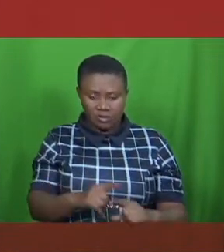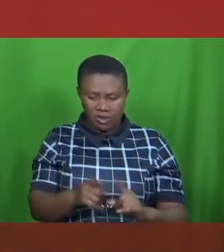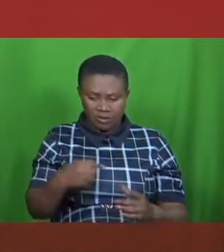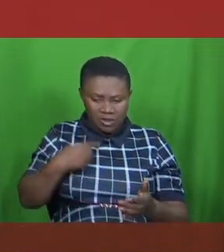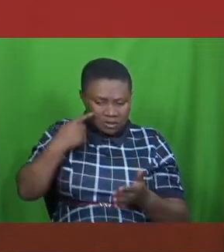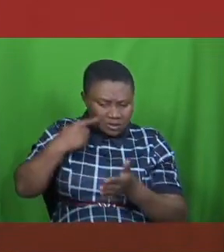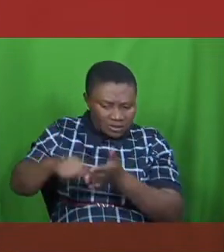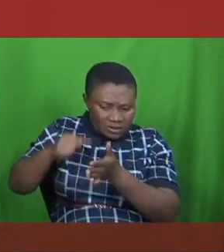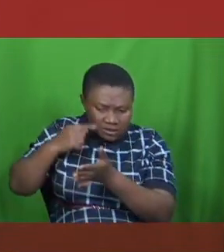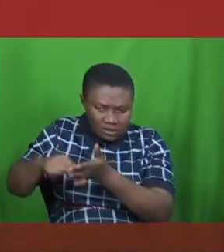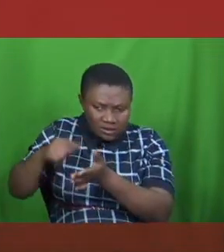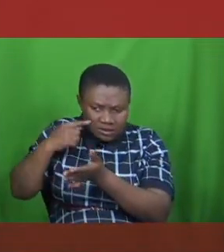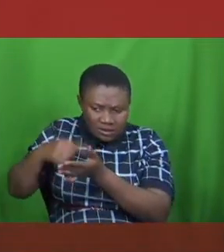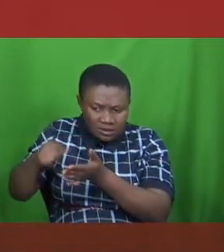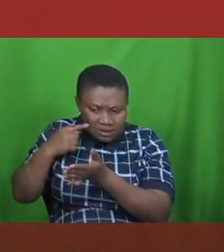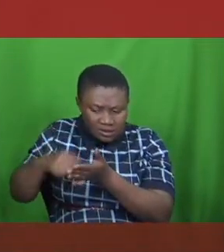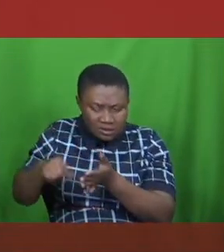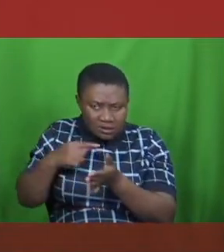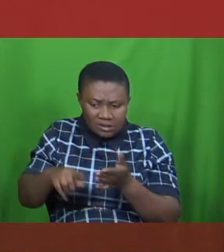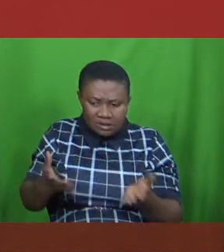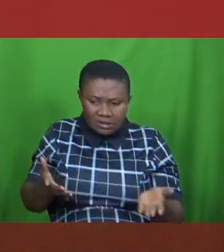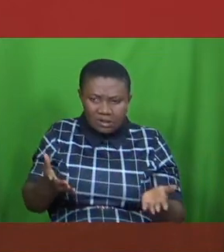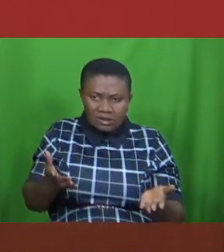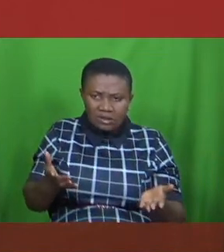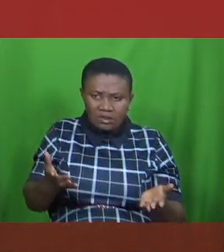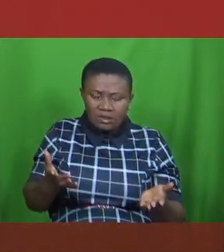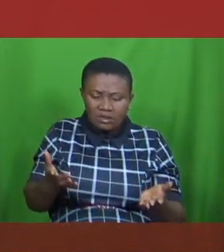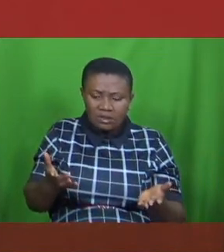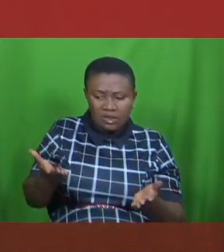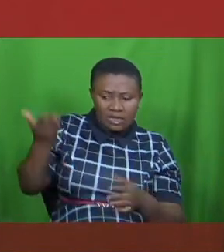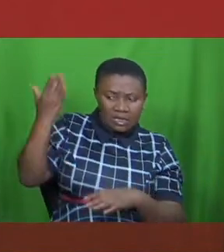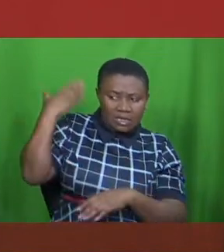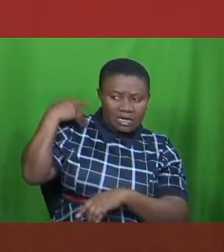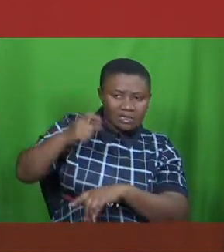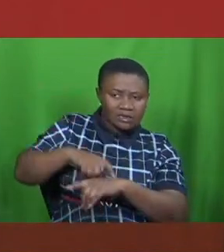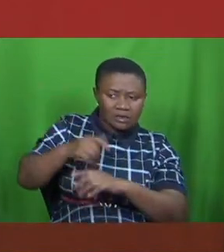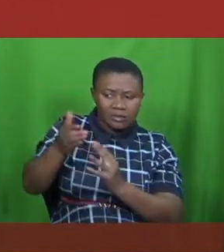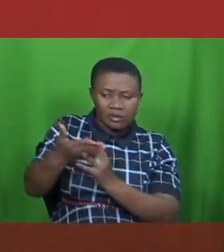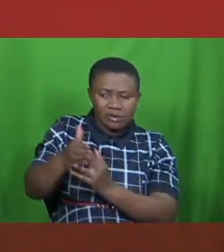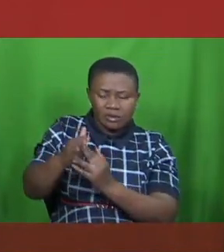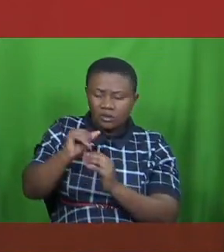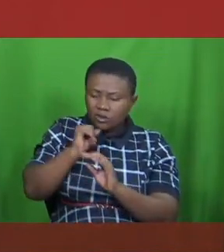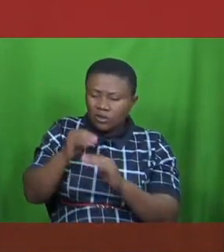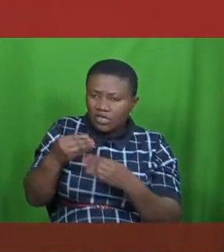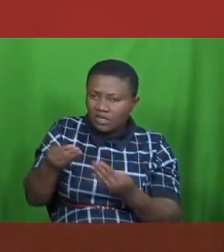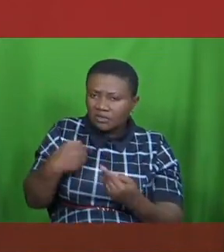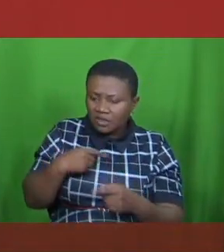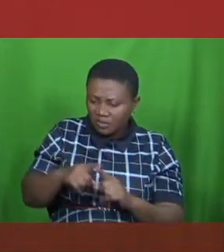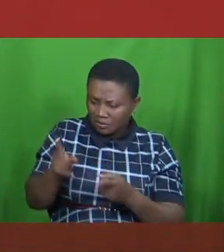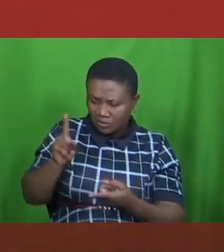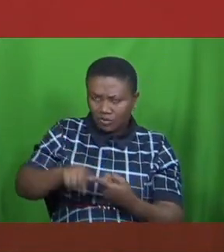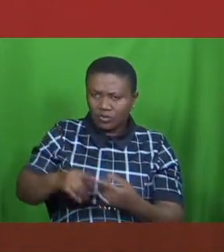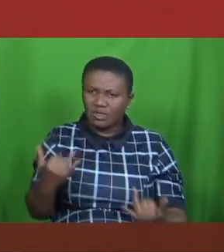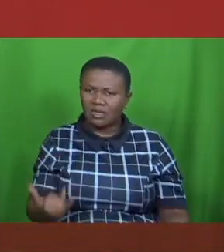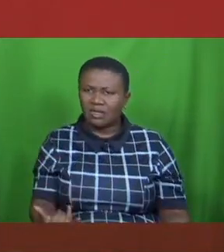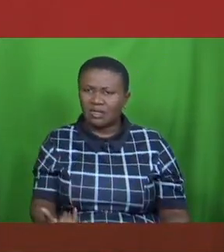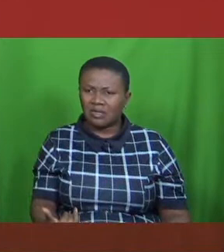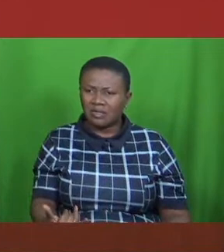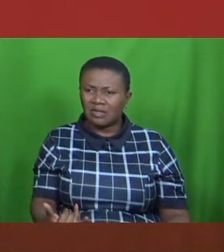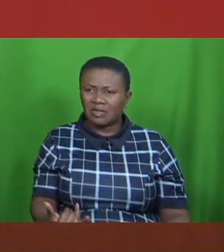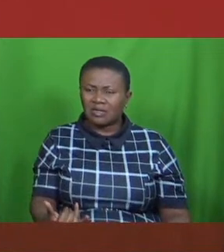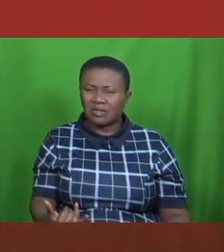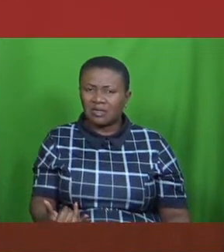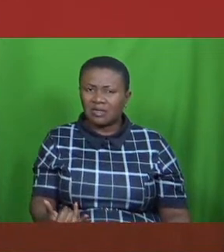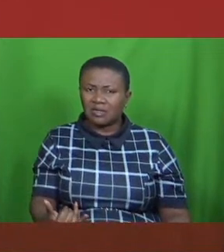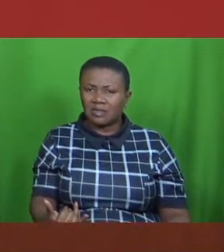and none was distributed to my office until today. And so there's